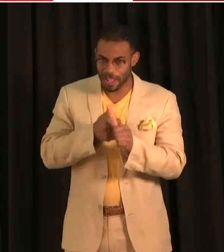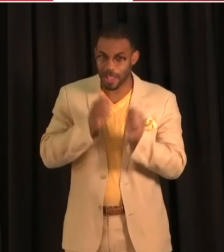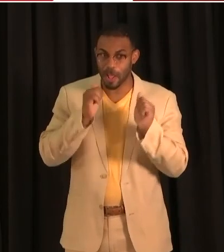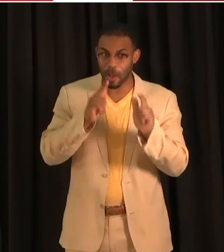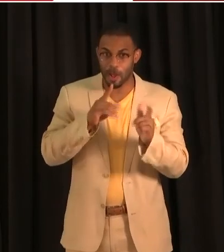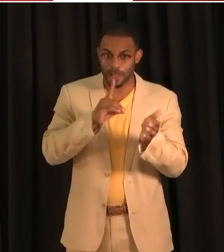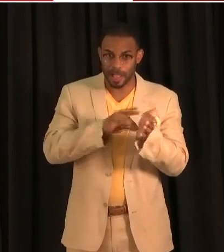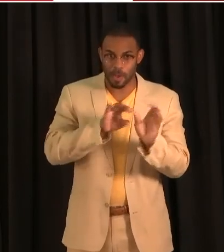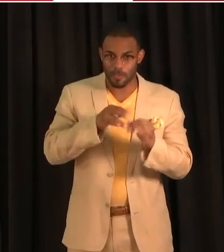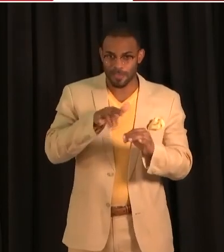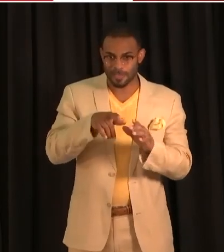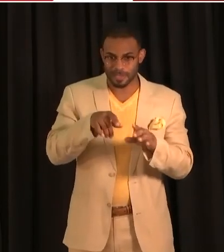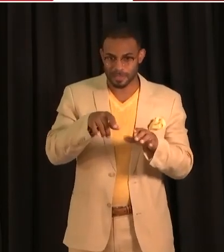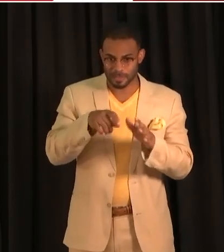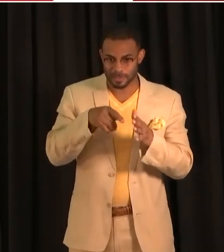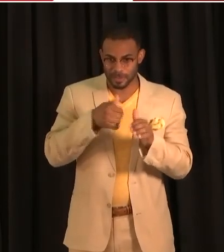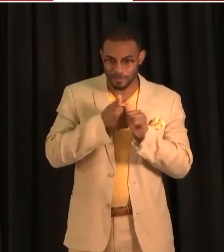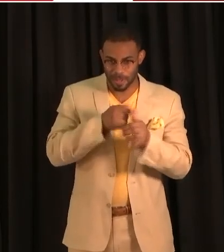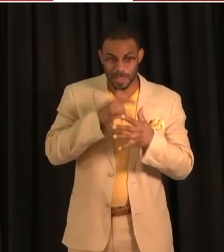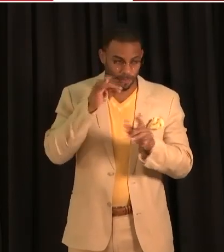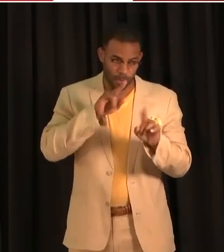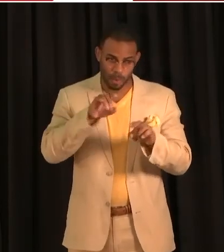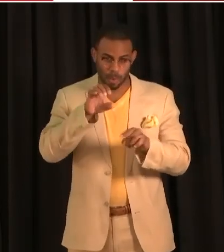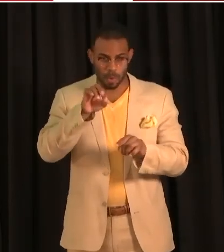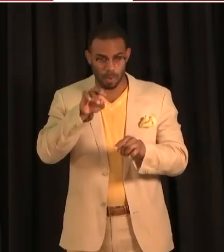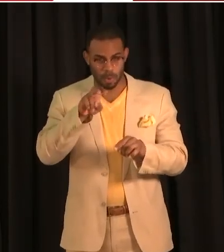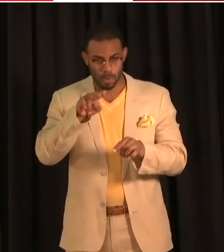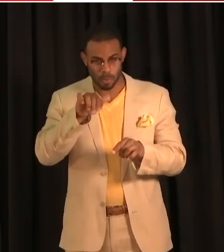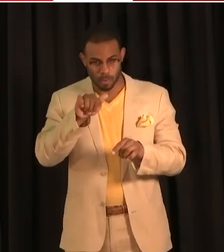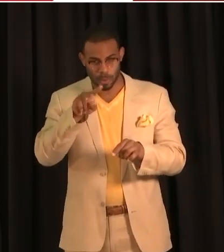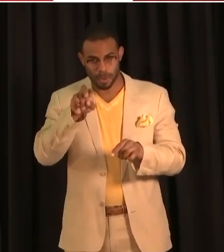a physician's office has to take. So again, if you go to